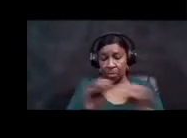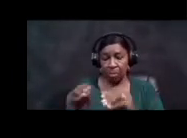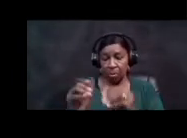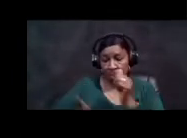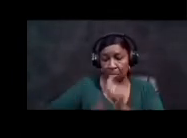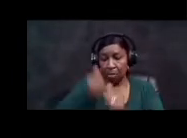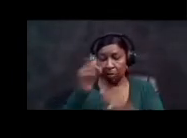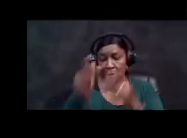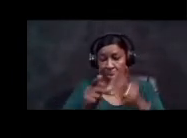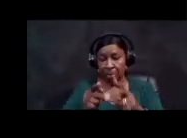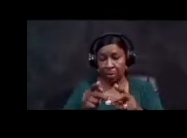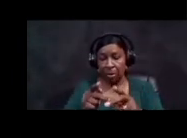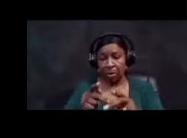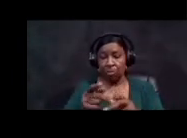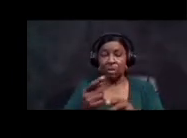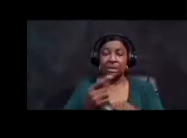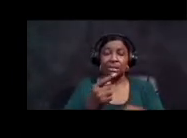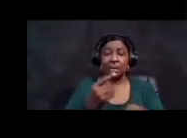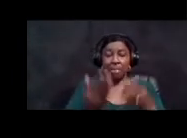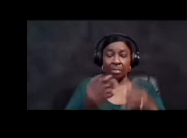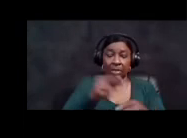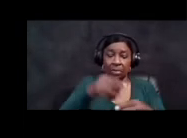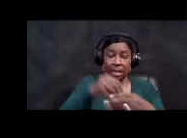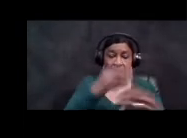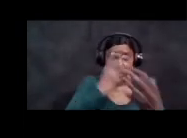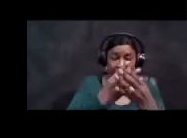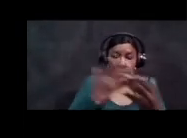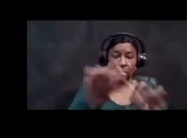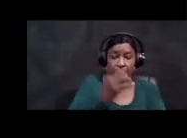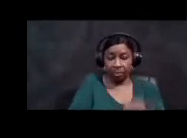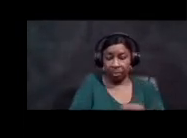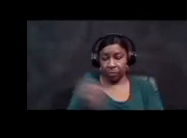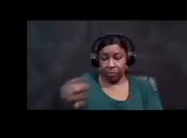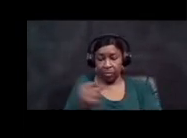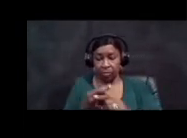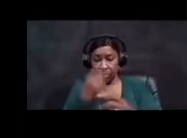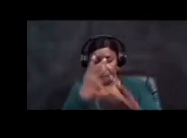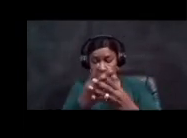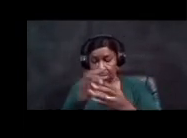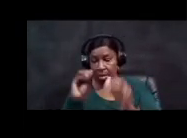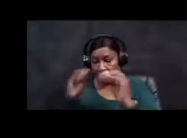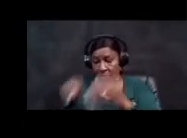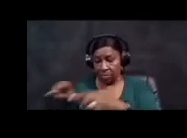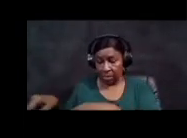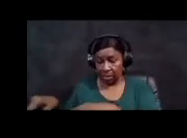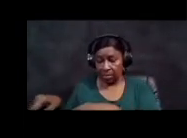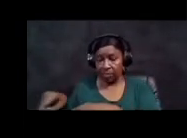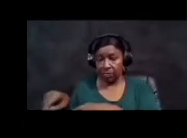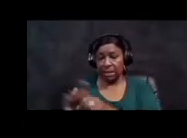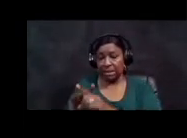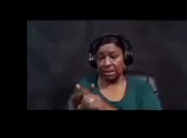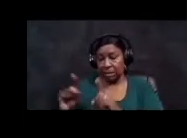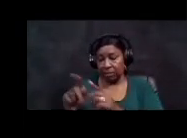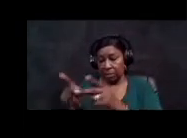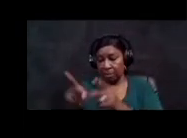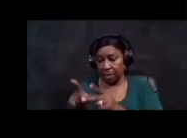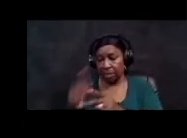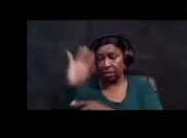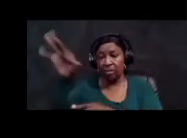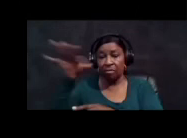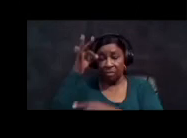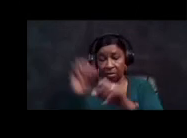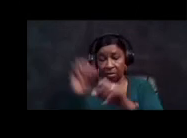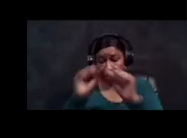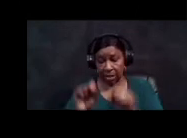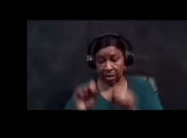were, say, within jail space out of those jails, which would still exist, and into the federal system. So what she